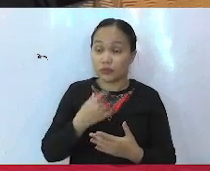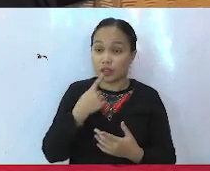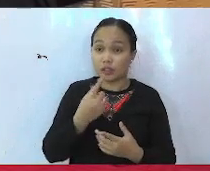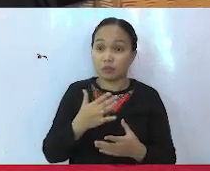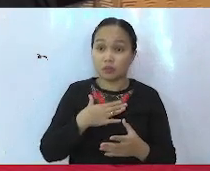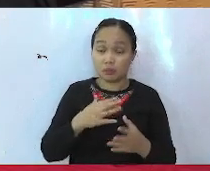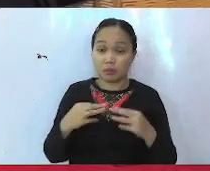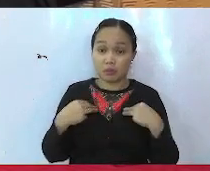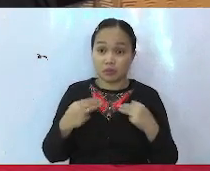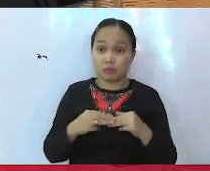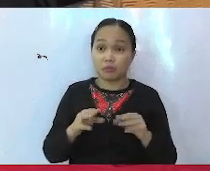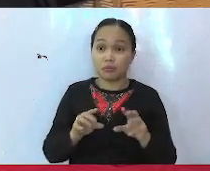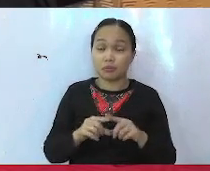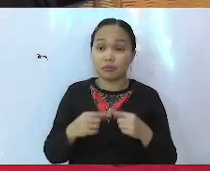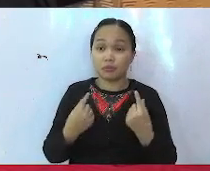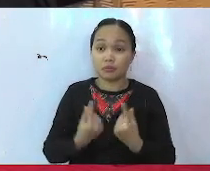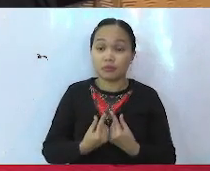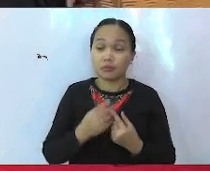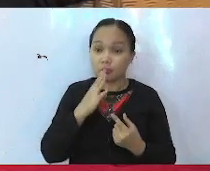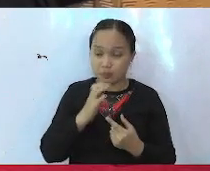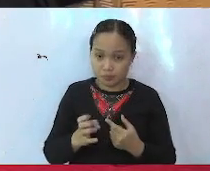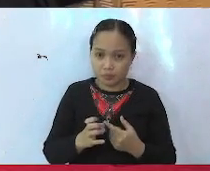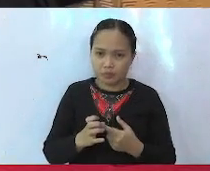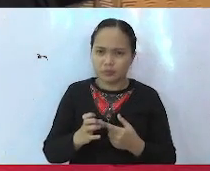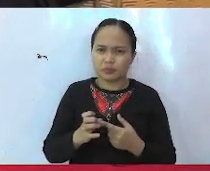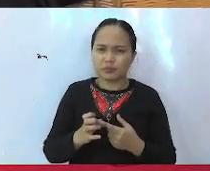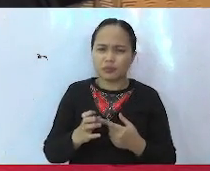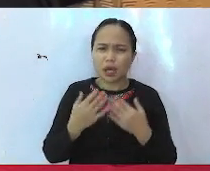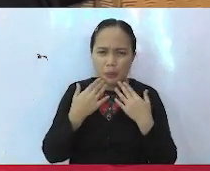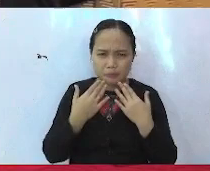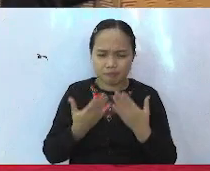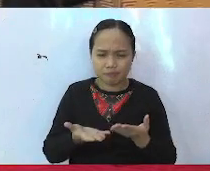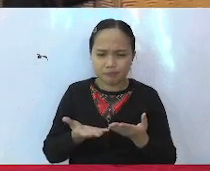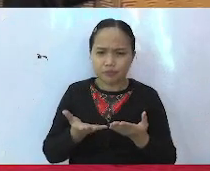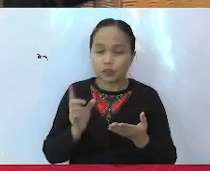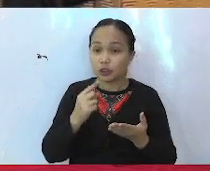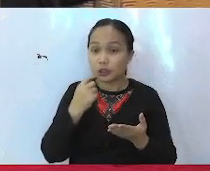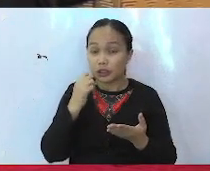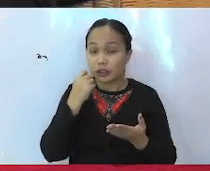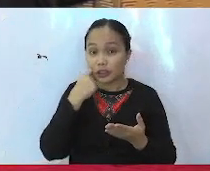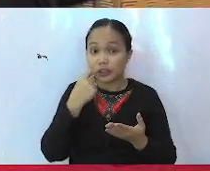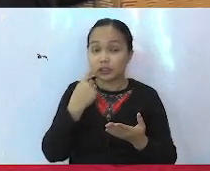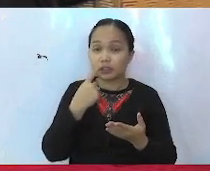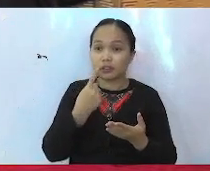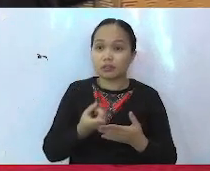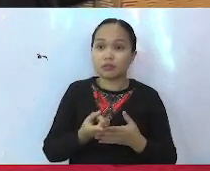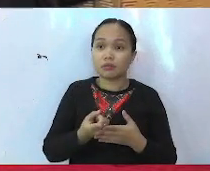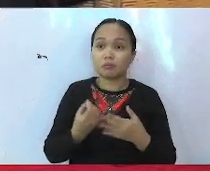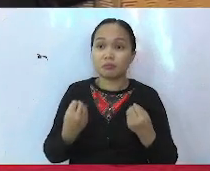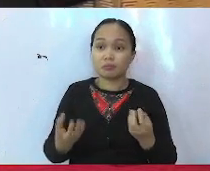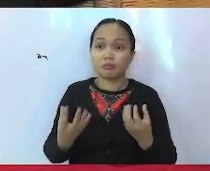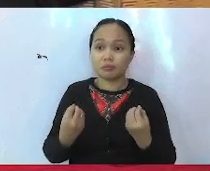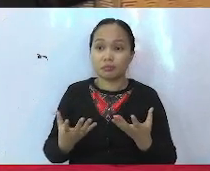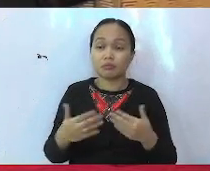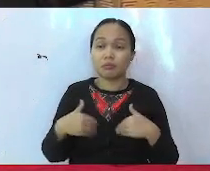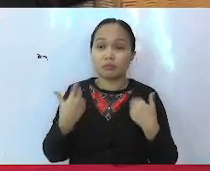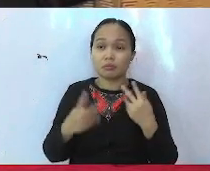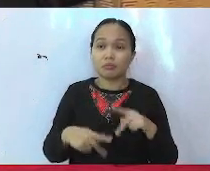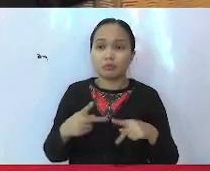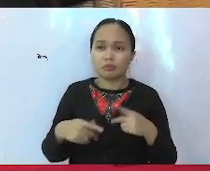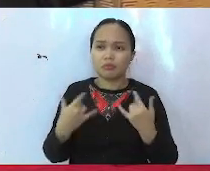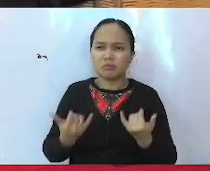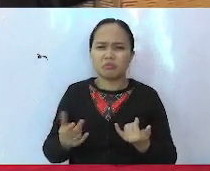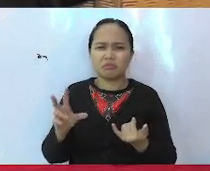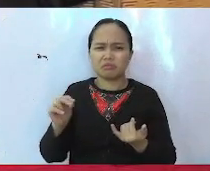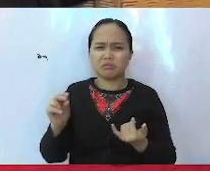my group. Be thankful. Because that's what Sir Joe said earlier. Many young people today, they say,